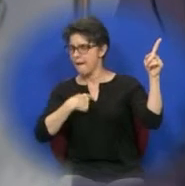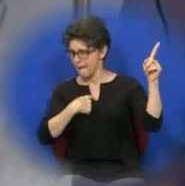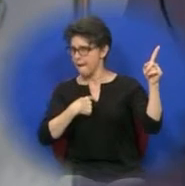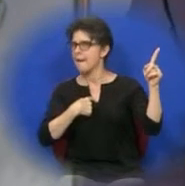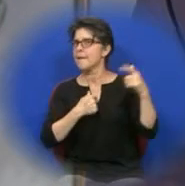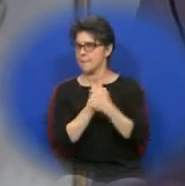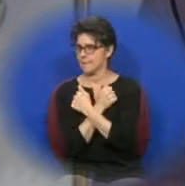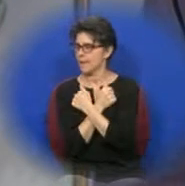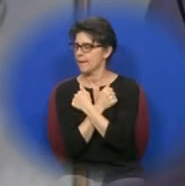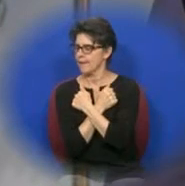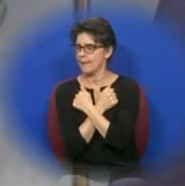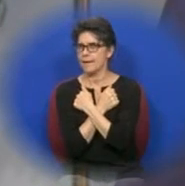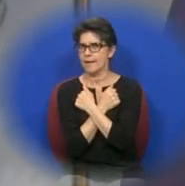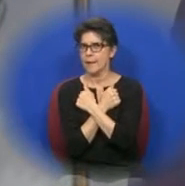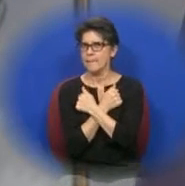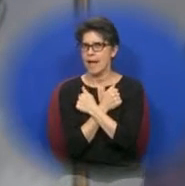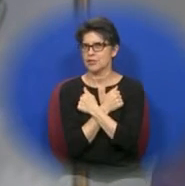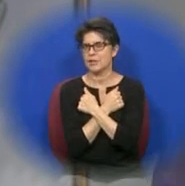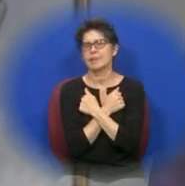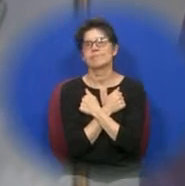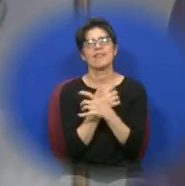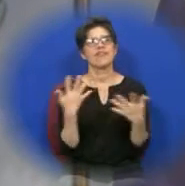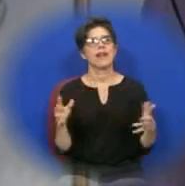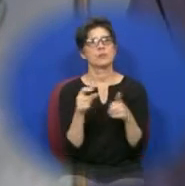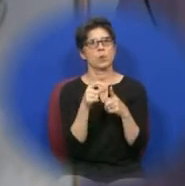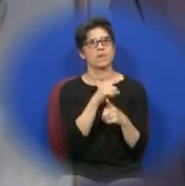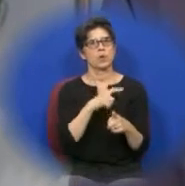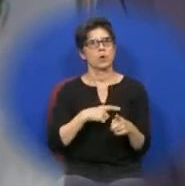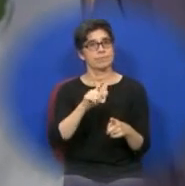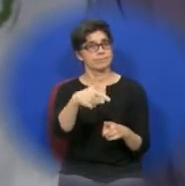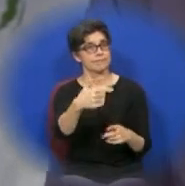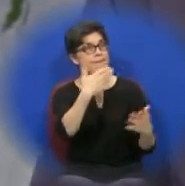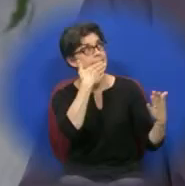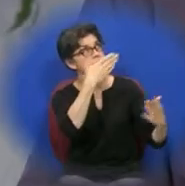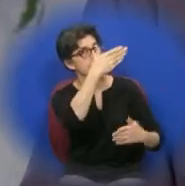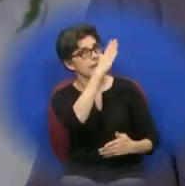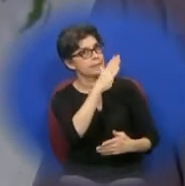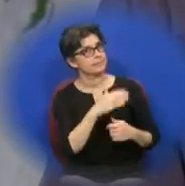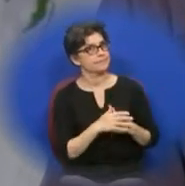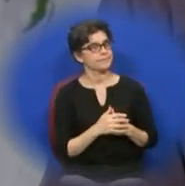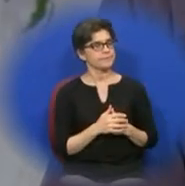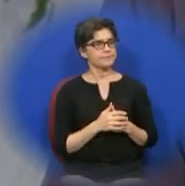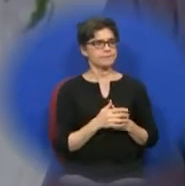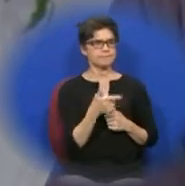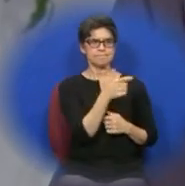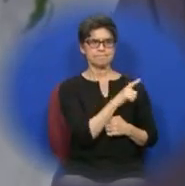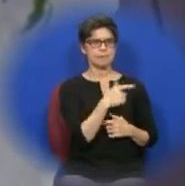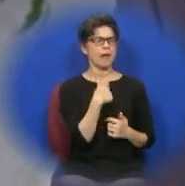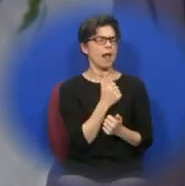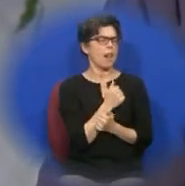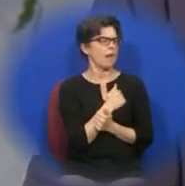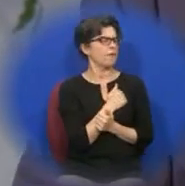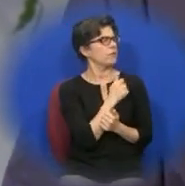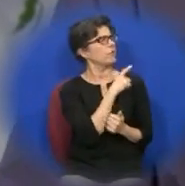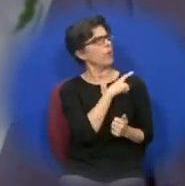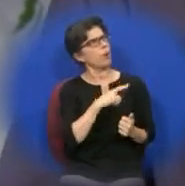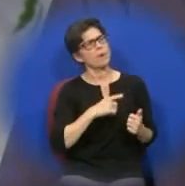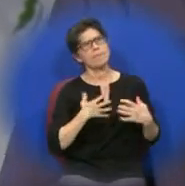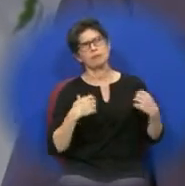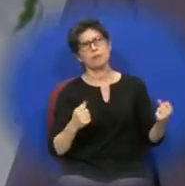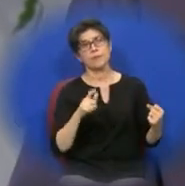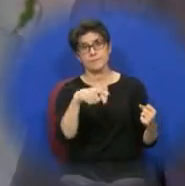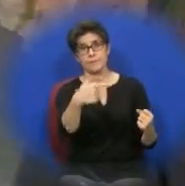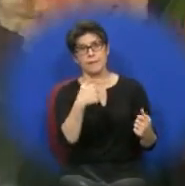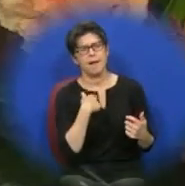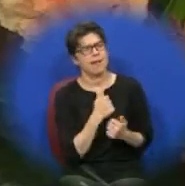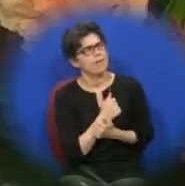compassionate. The word of the Lord. Thanks be to God. I love you, Lord, my strength. I love you,